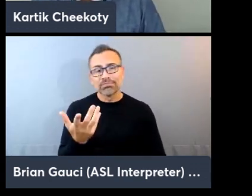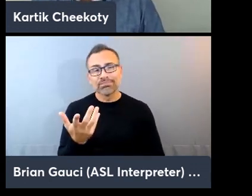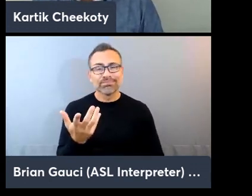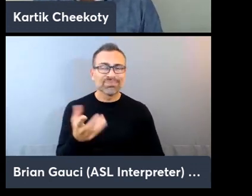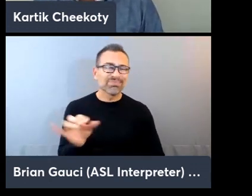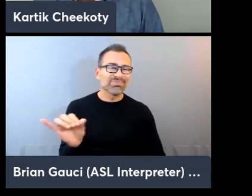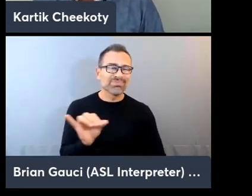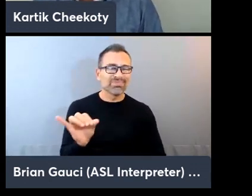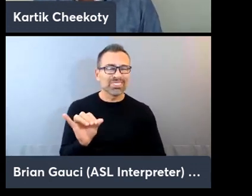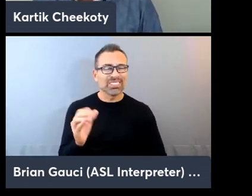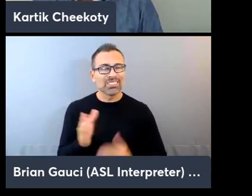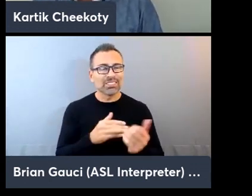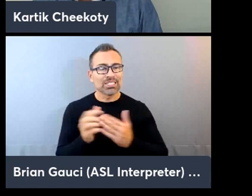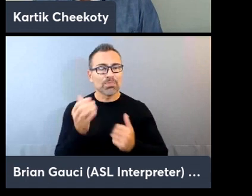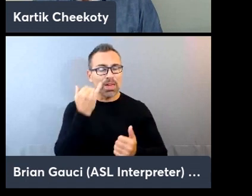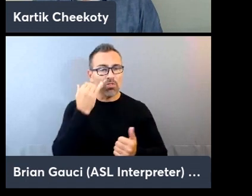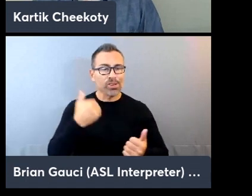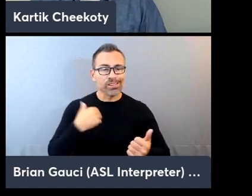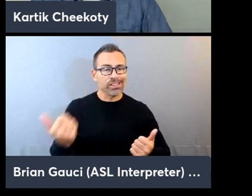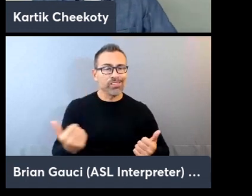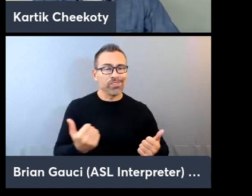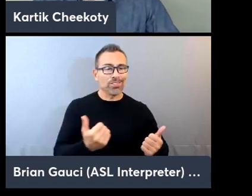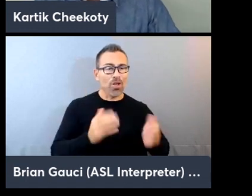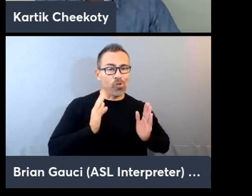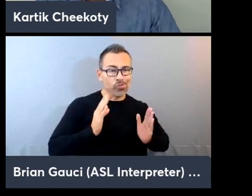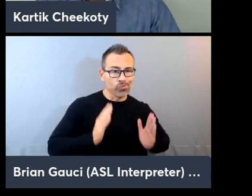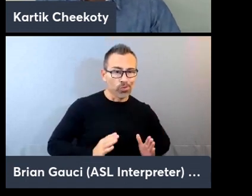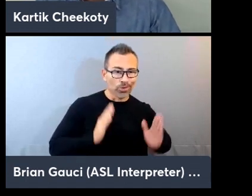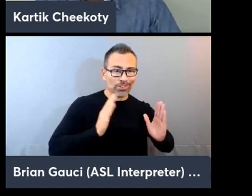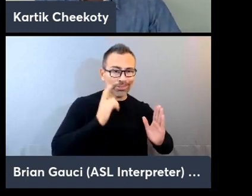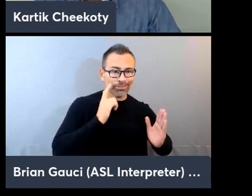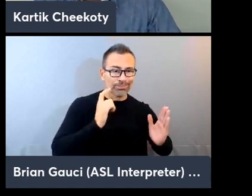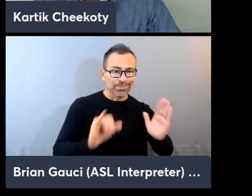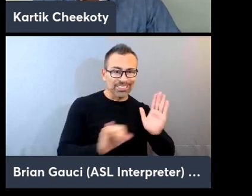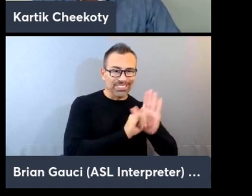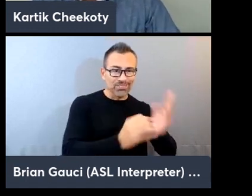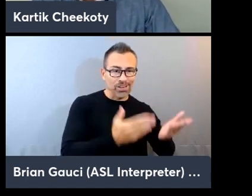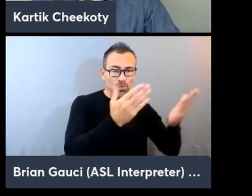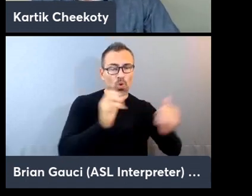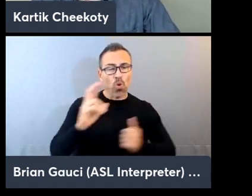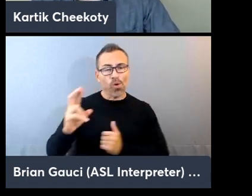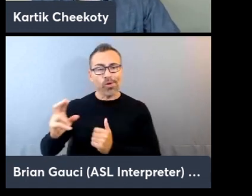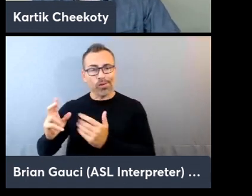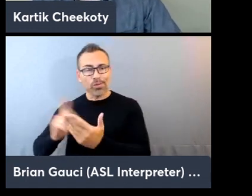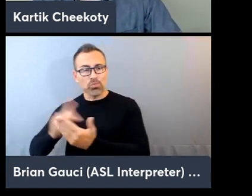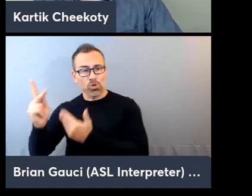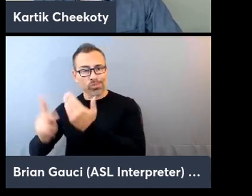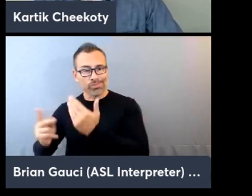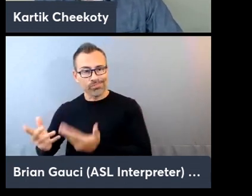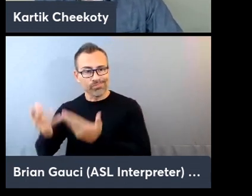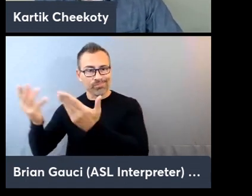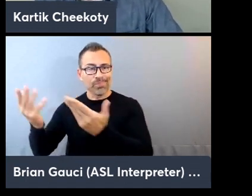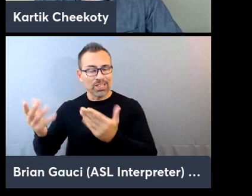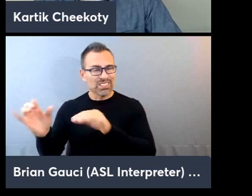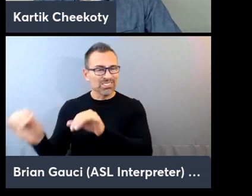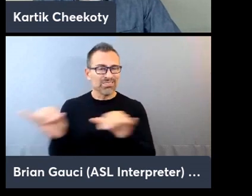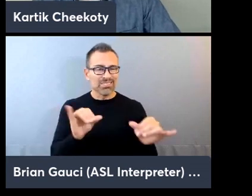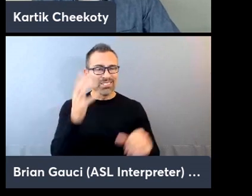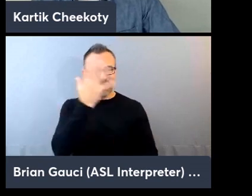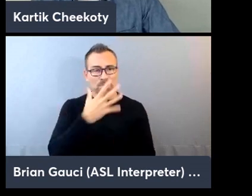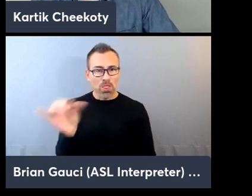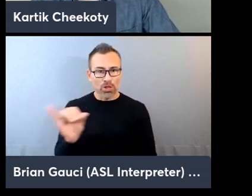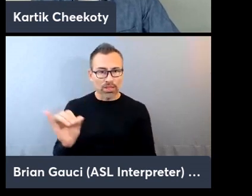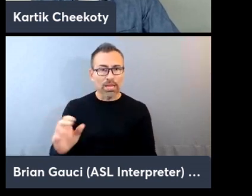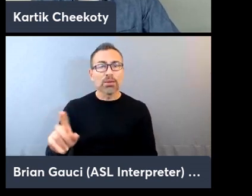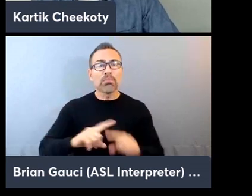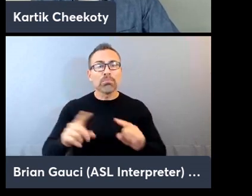regardless of whether it's a manually identified or a programmatic one. In the overview tab, you'll see the metadata about the recommendation itself, and in the details,